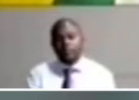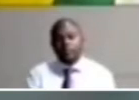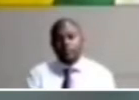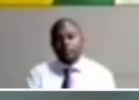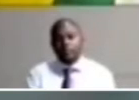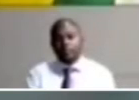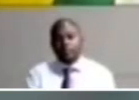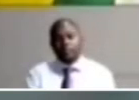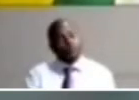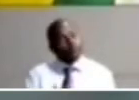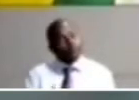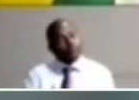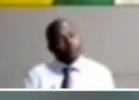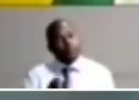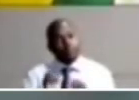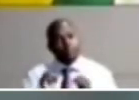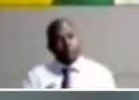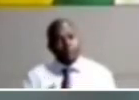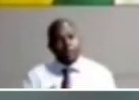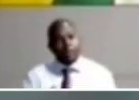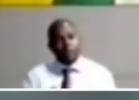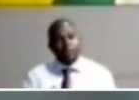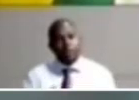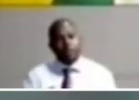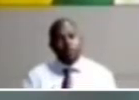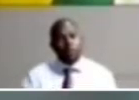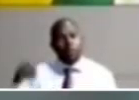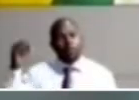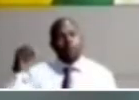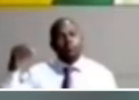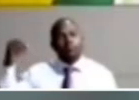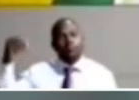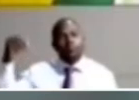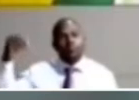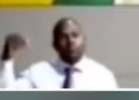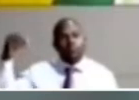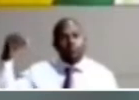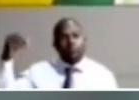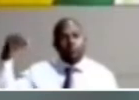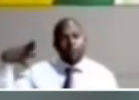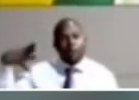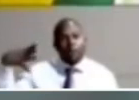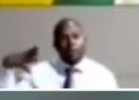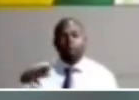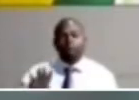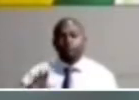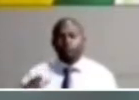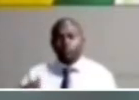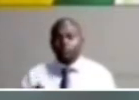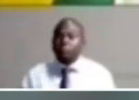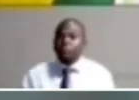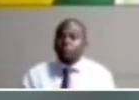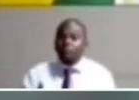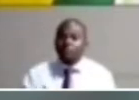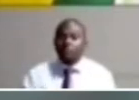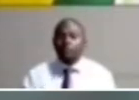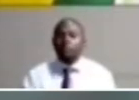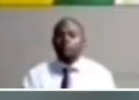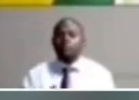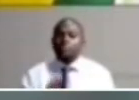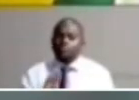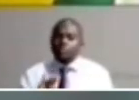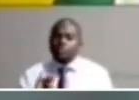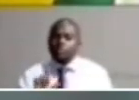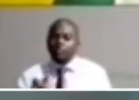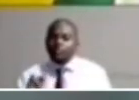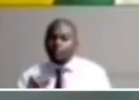It is not correct to disconnect water or electricity on account of non-payment